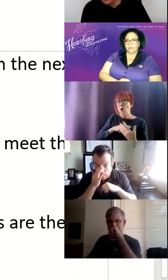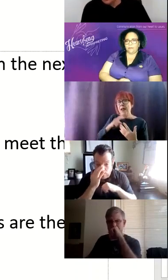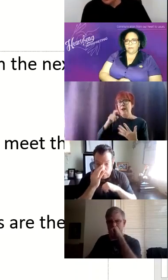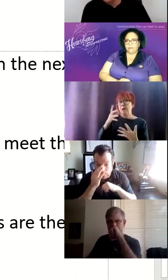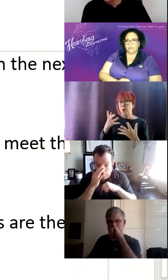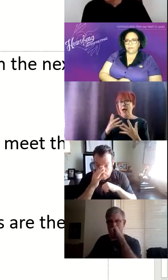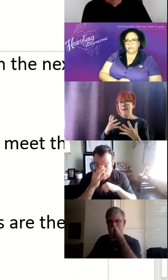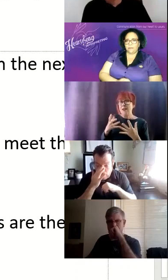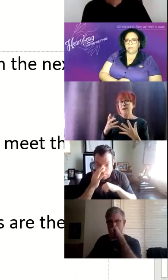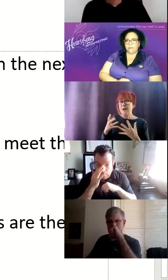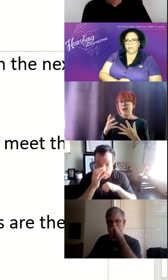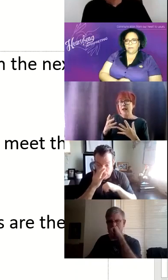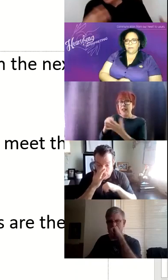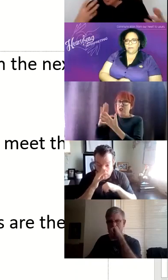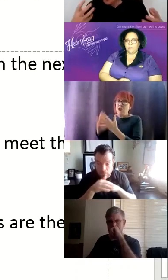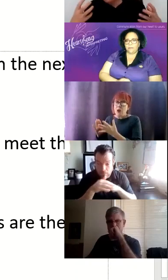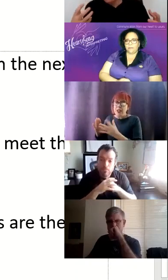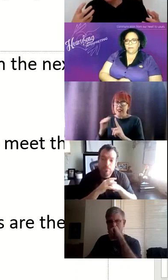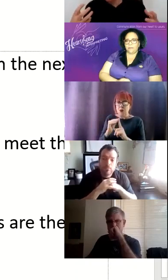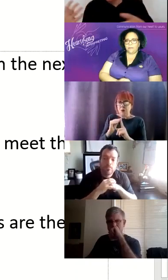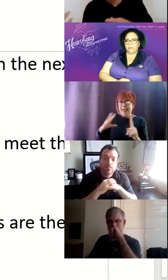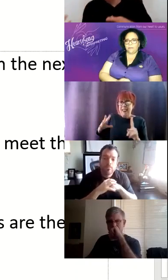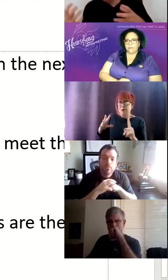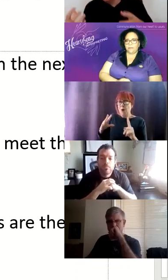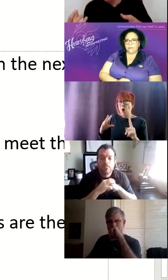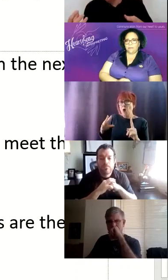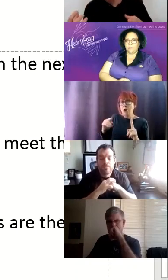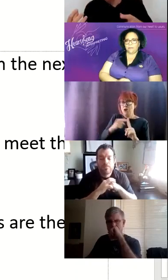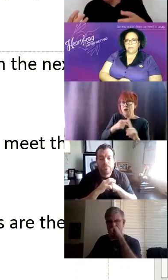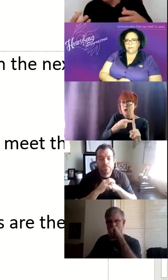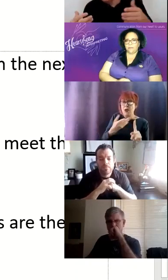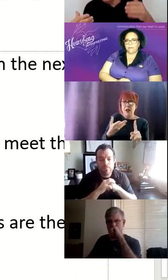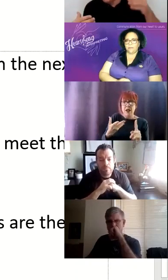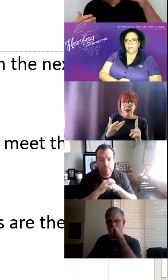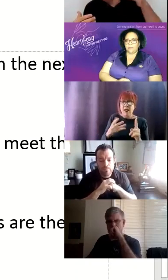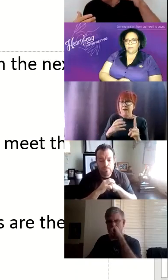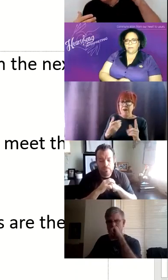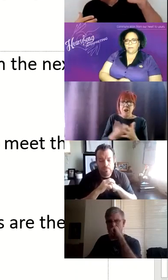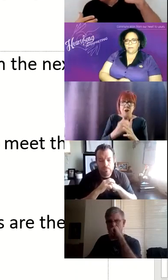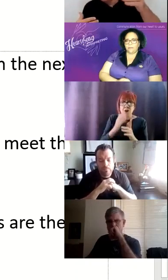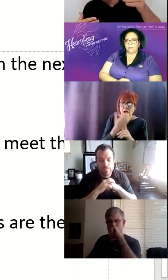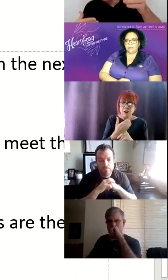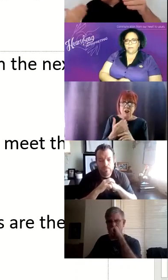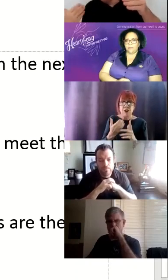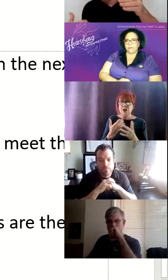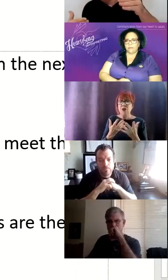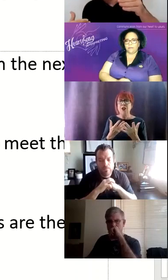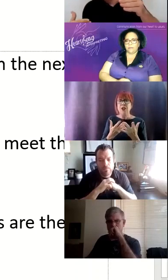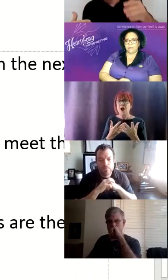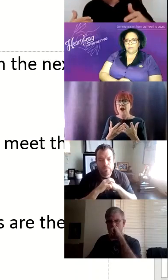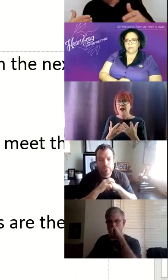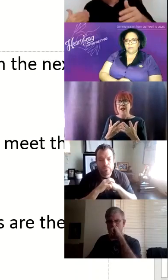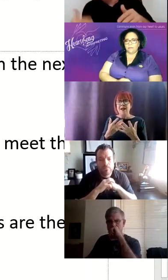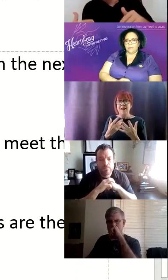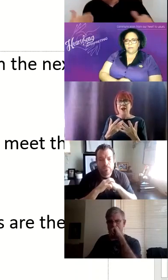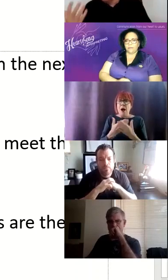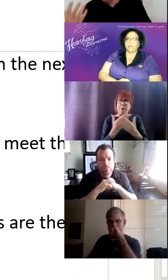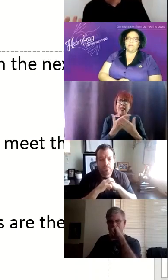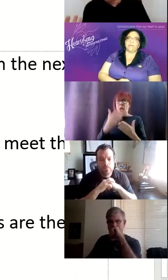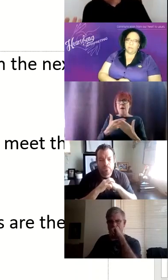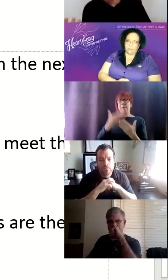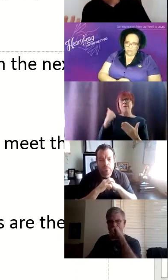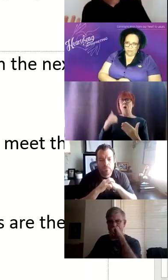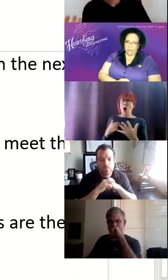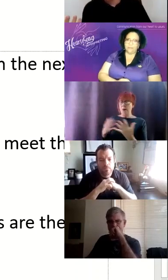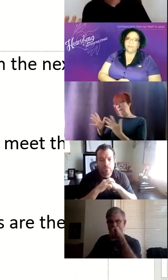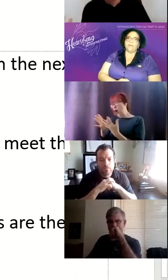look like. Because that old knowledge that the students would carry, you know, you'd have a sophomore meeting a freshman, and the freshman would take a look